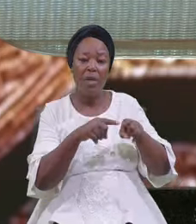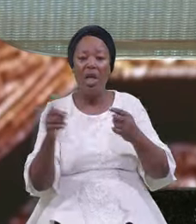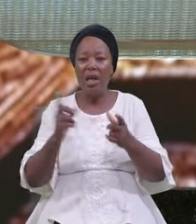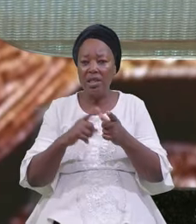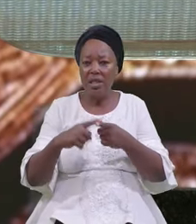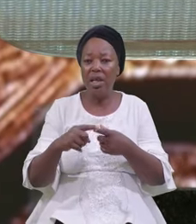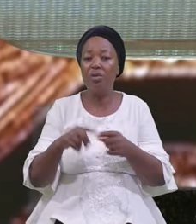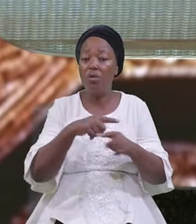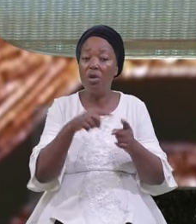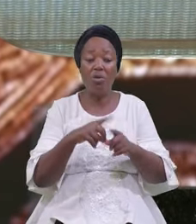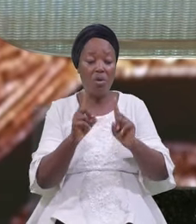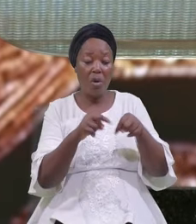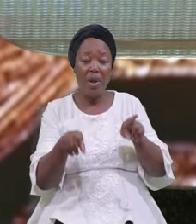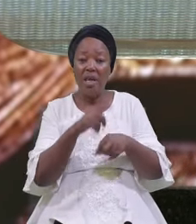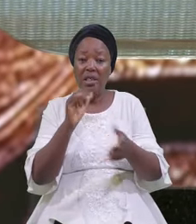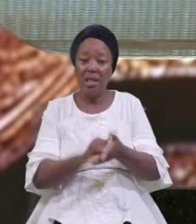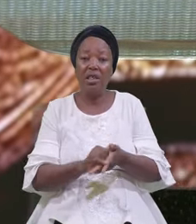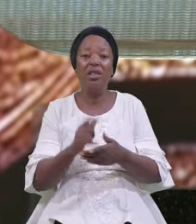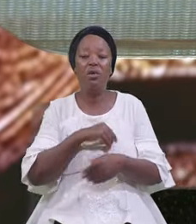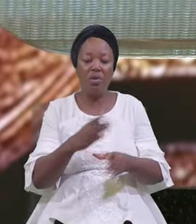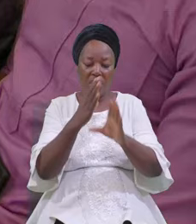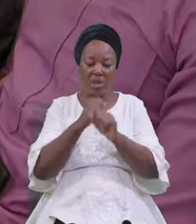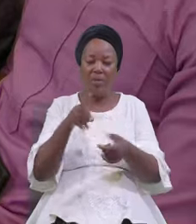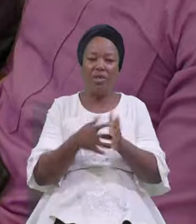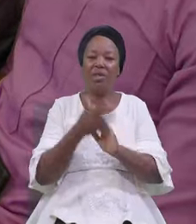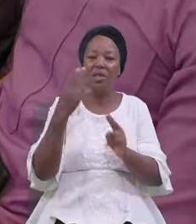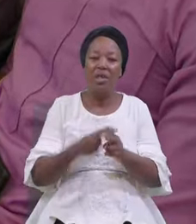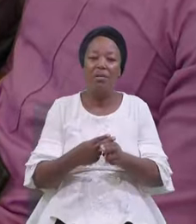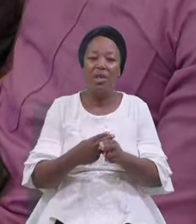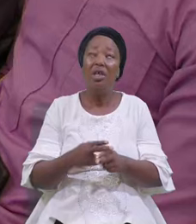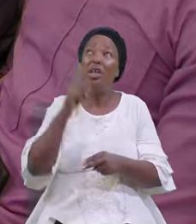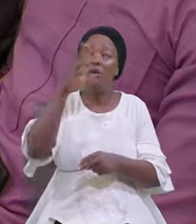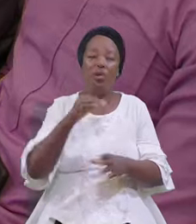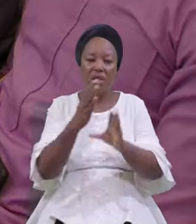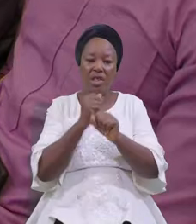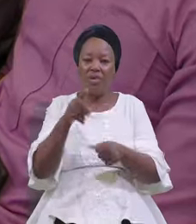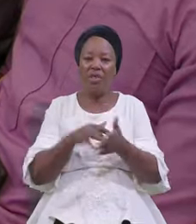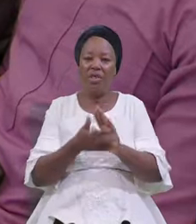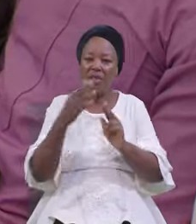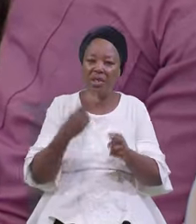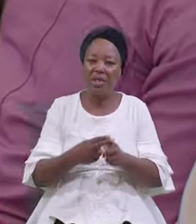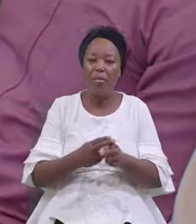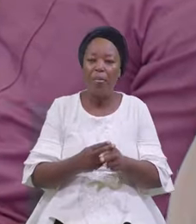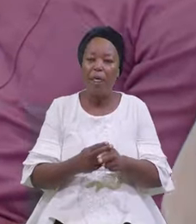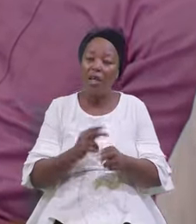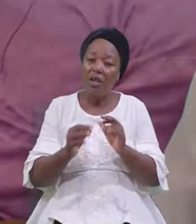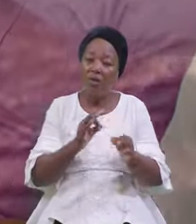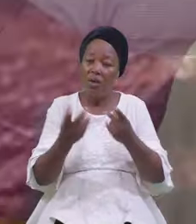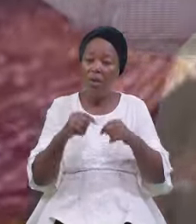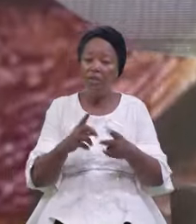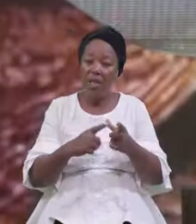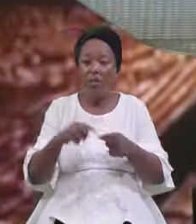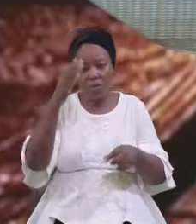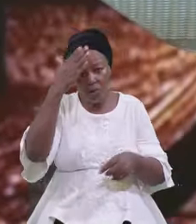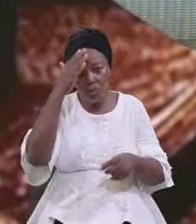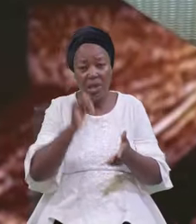you come like that, he will receive you. I said they will receive you. If you have not come, you must know. The Levites knew